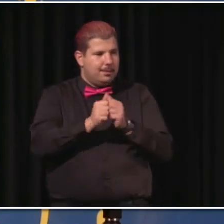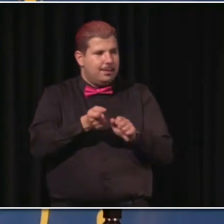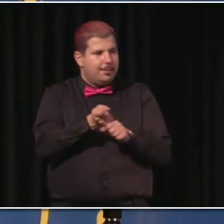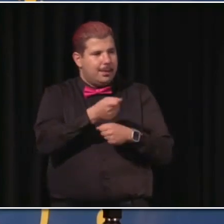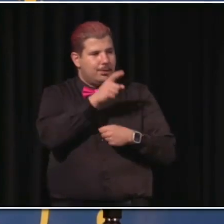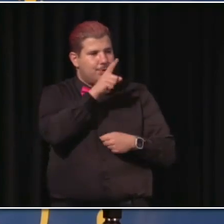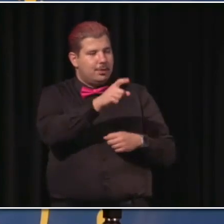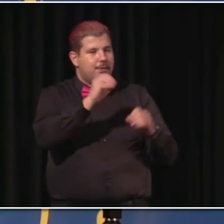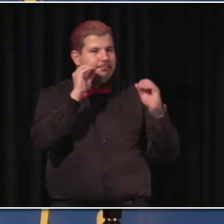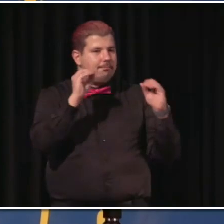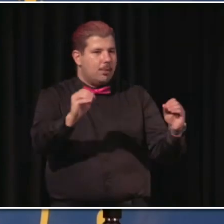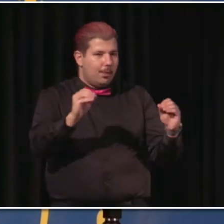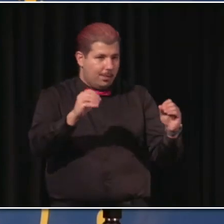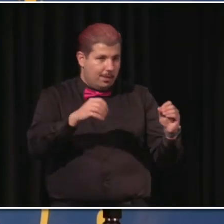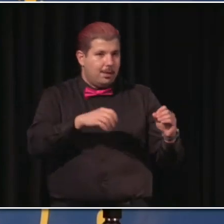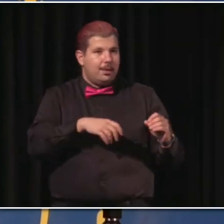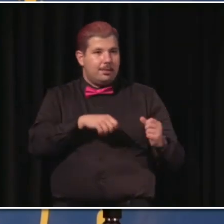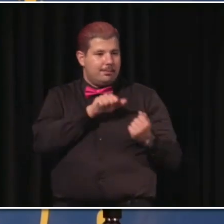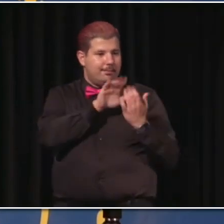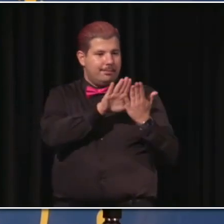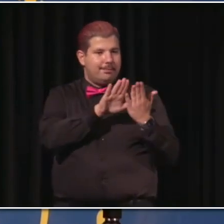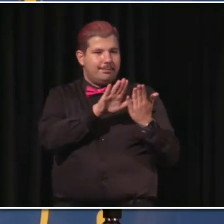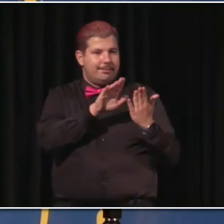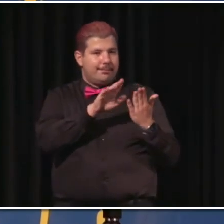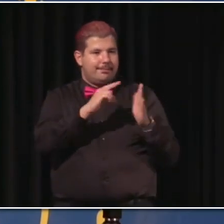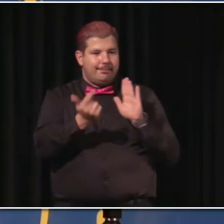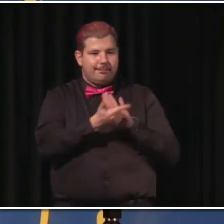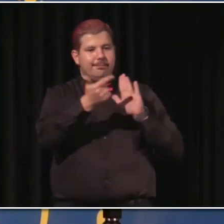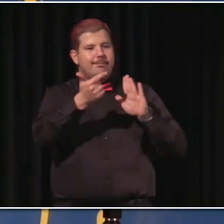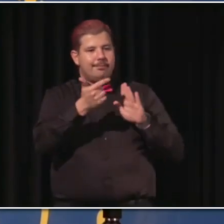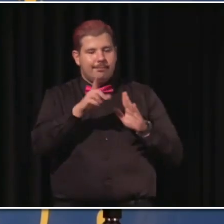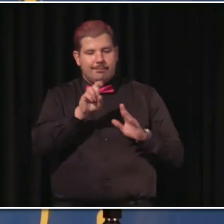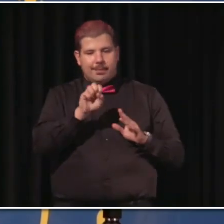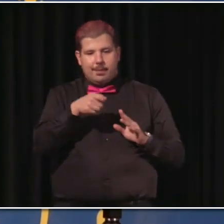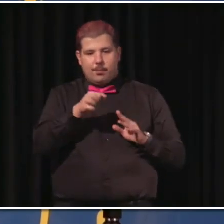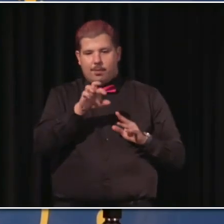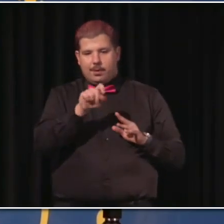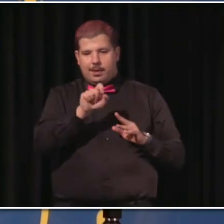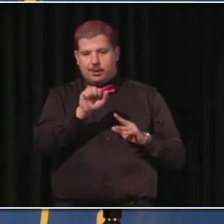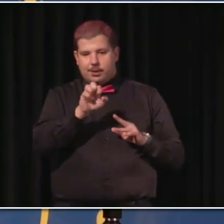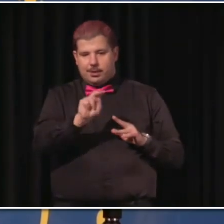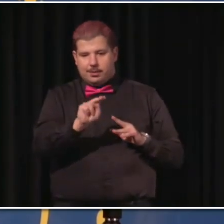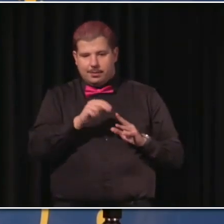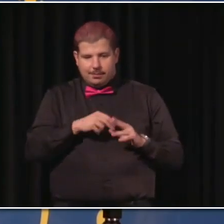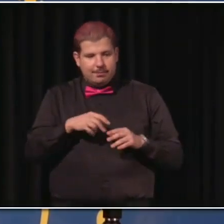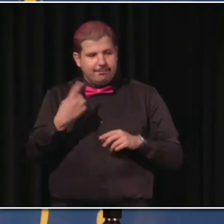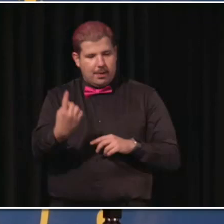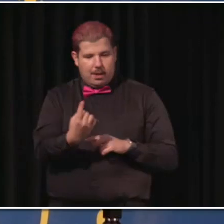no one faces unlawful deportation alone.